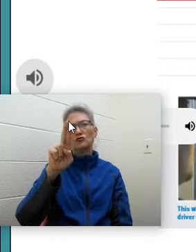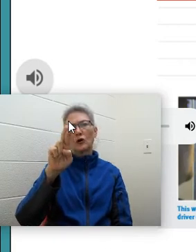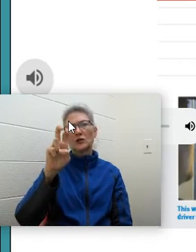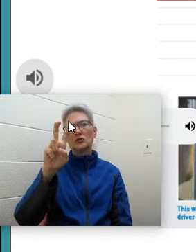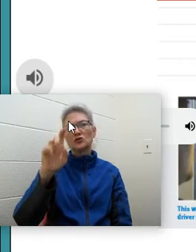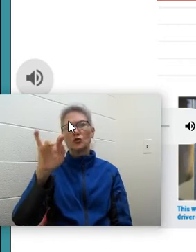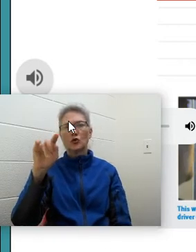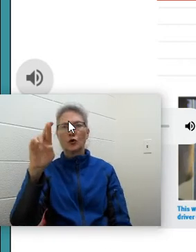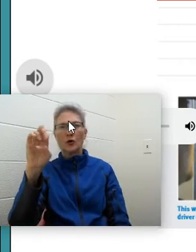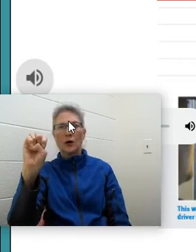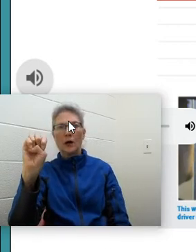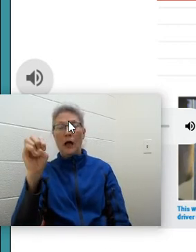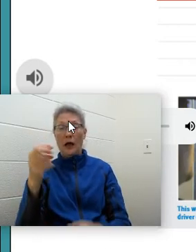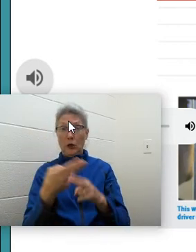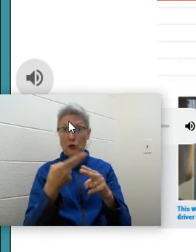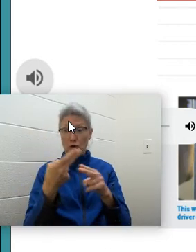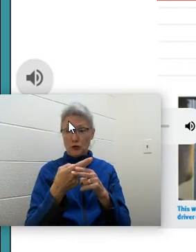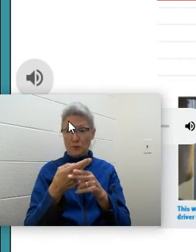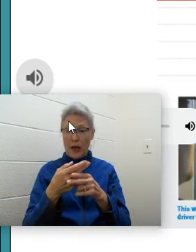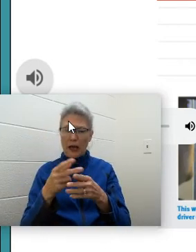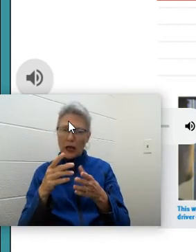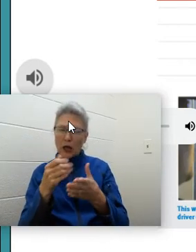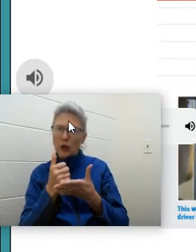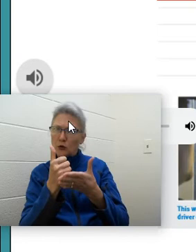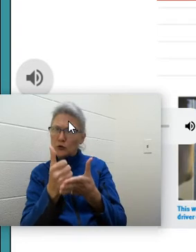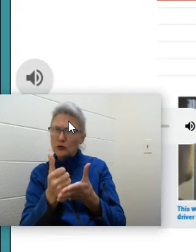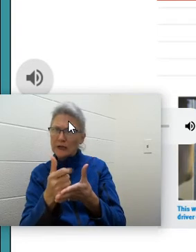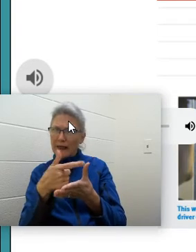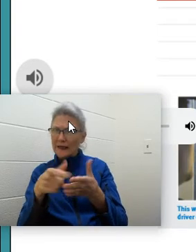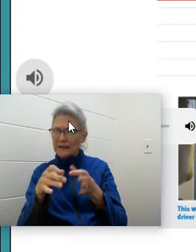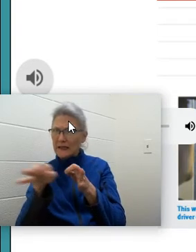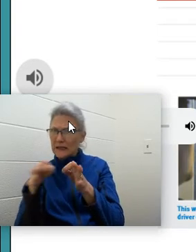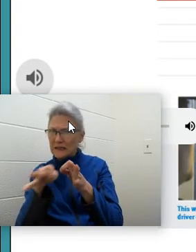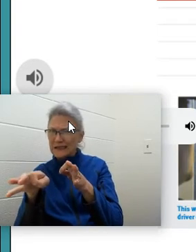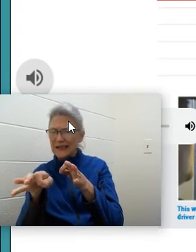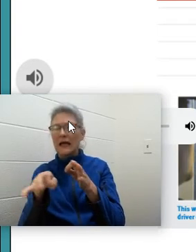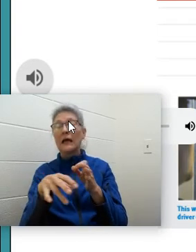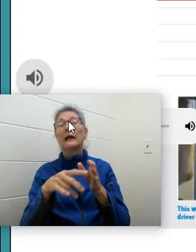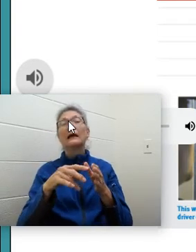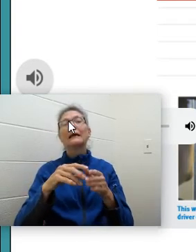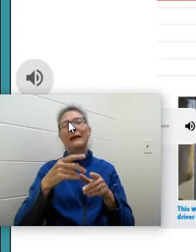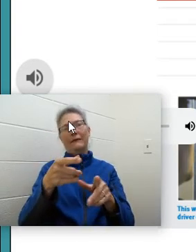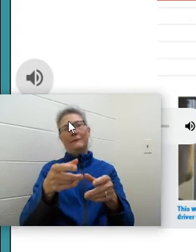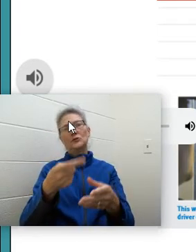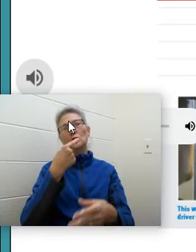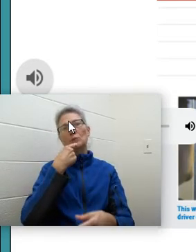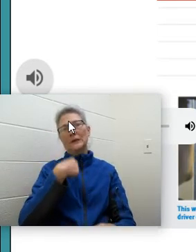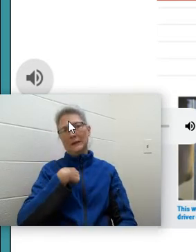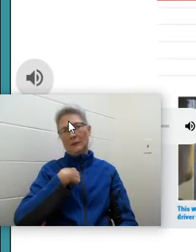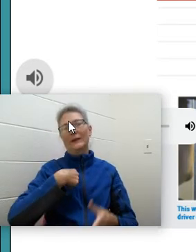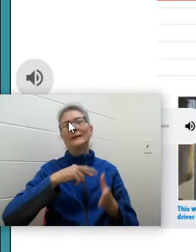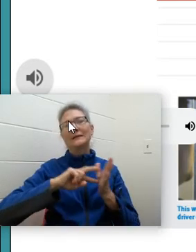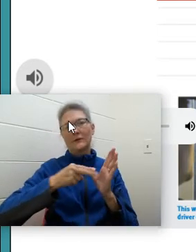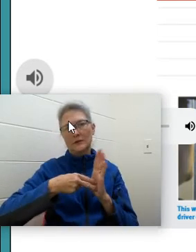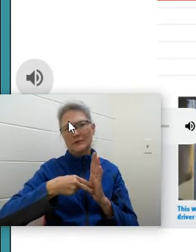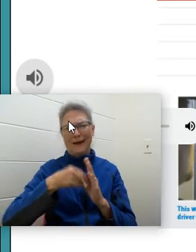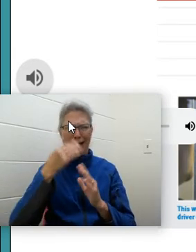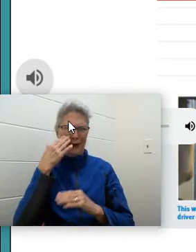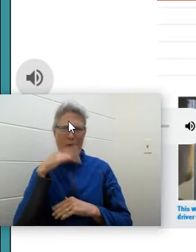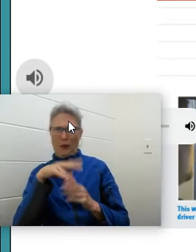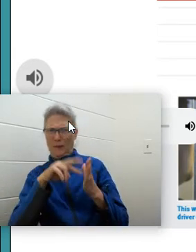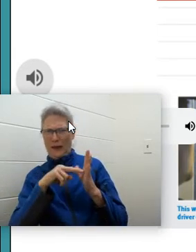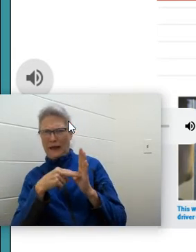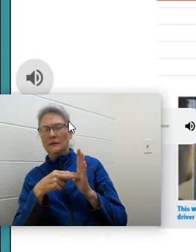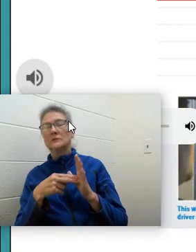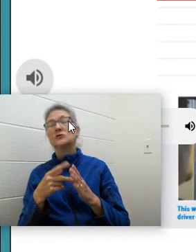context clues, and the next sentence actually defined it for me, because I didn't know what infrastructure meant. But after reading it,